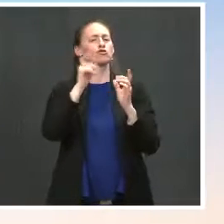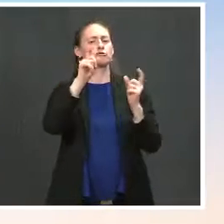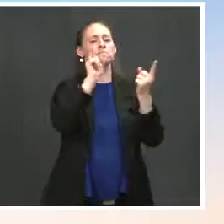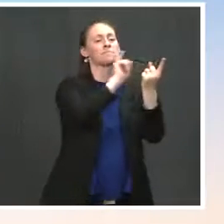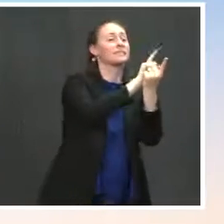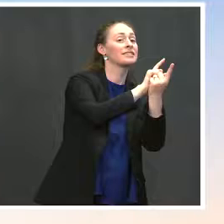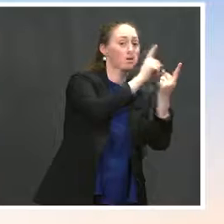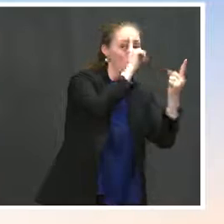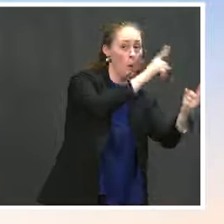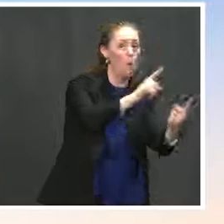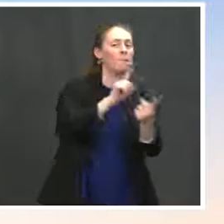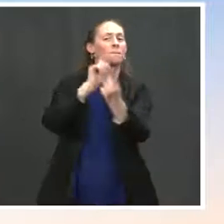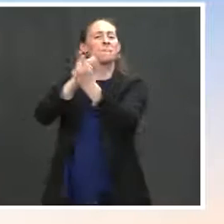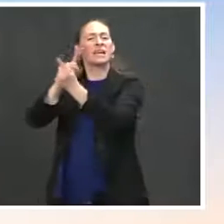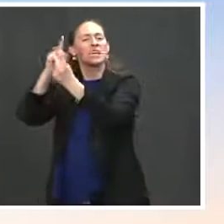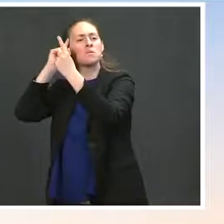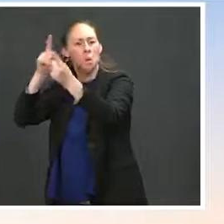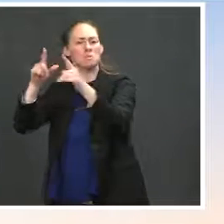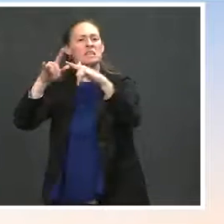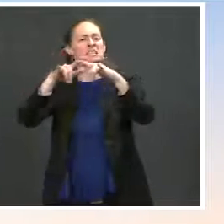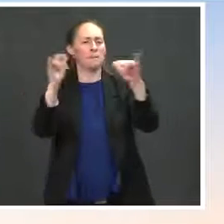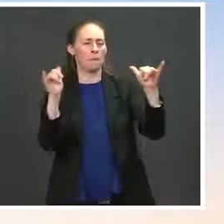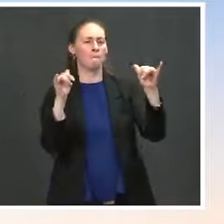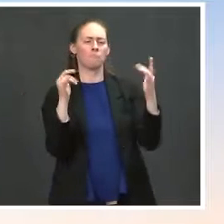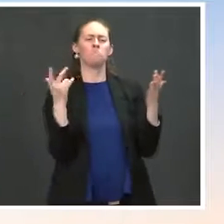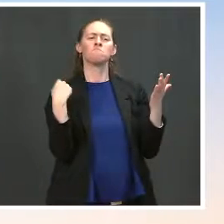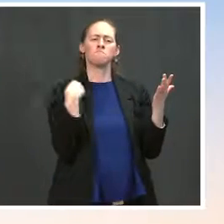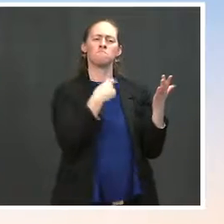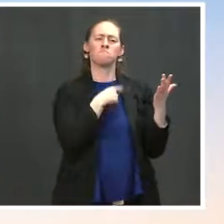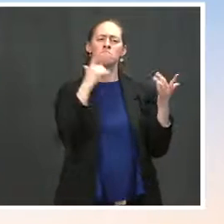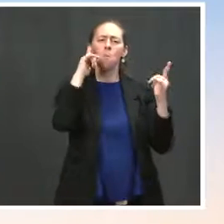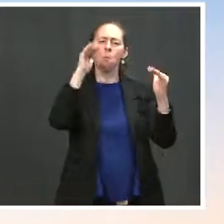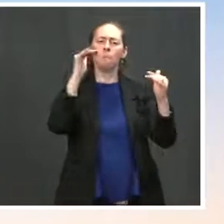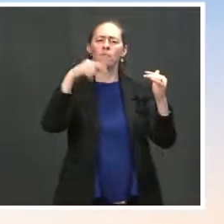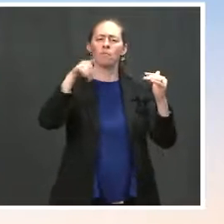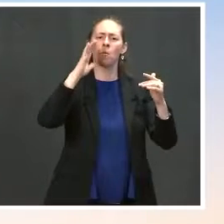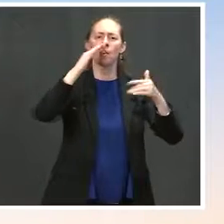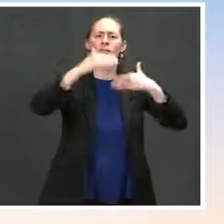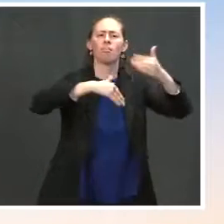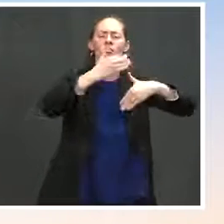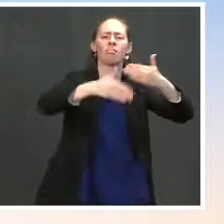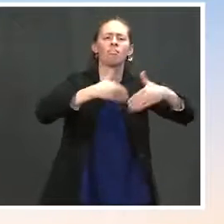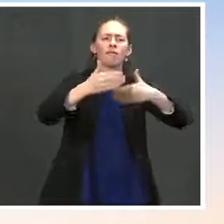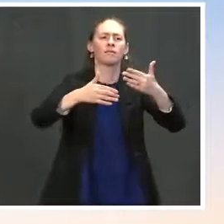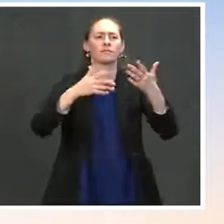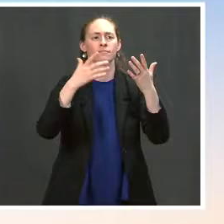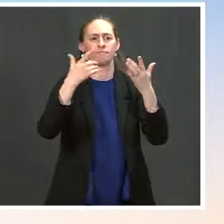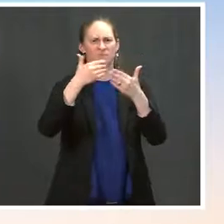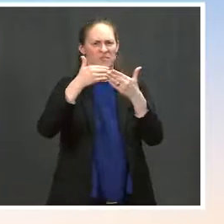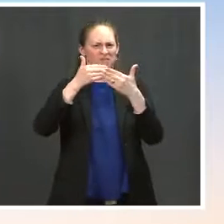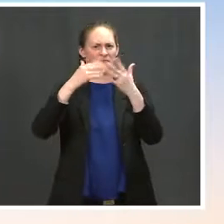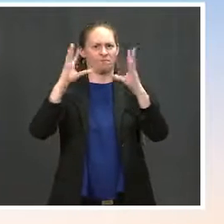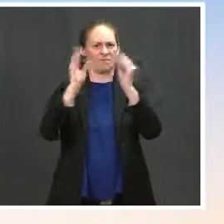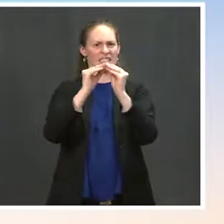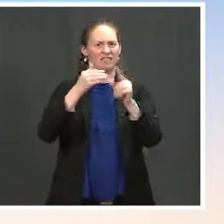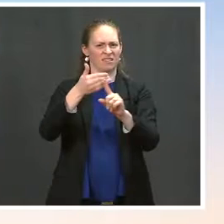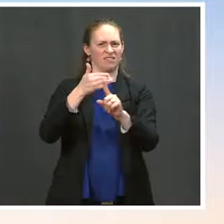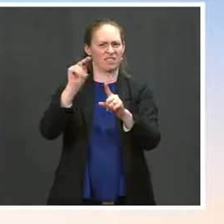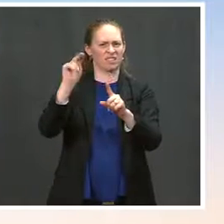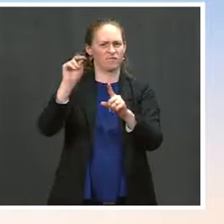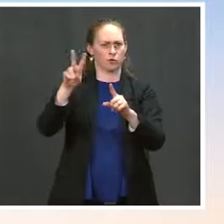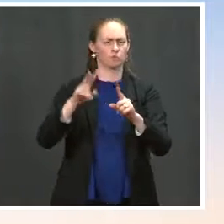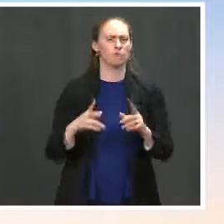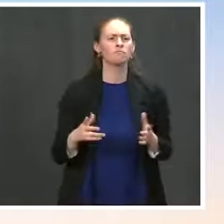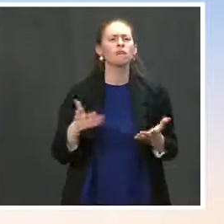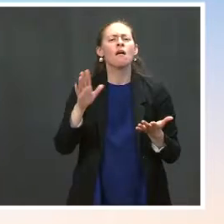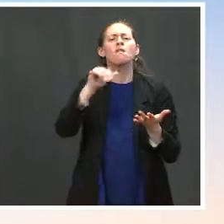our objectives, and we certainly hope to move forward on a number of them in advance of that meeting in November. So it sounds like you're saying that's not the only way